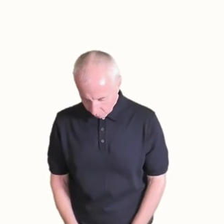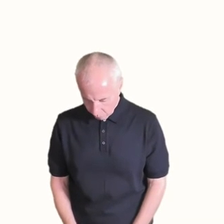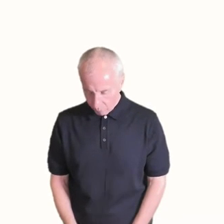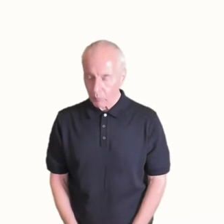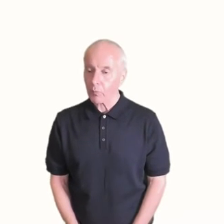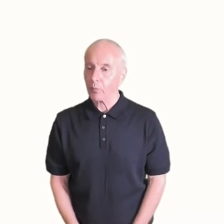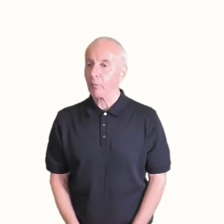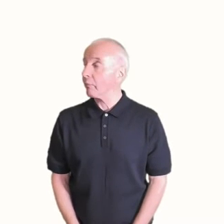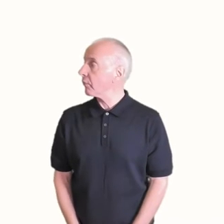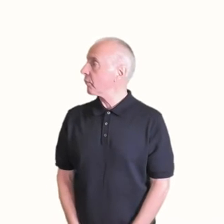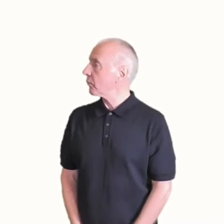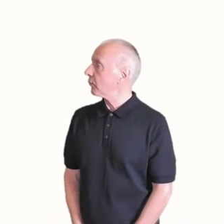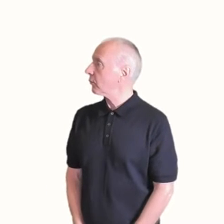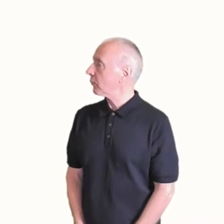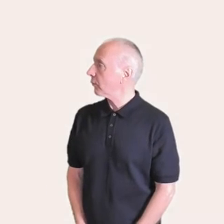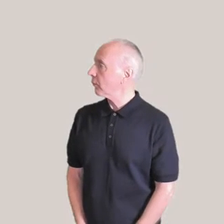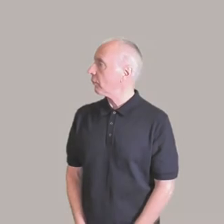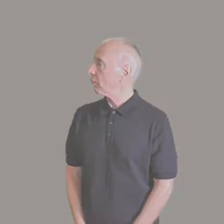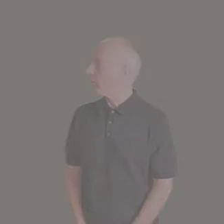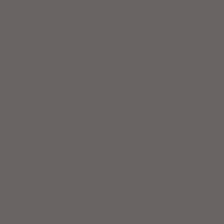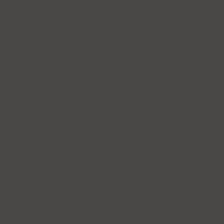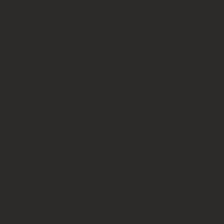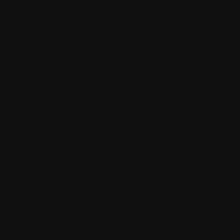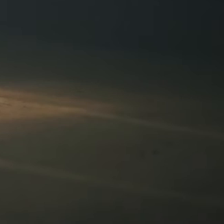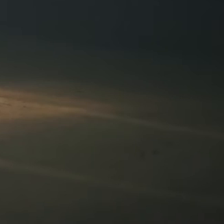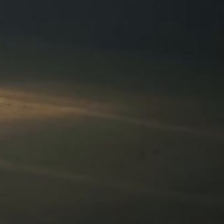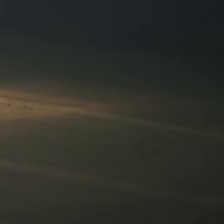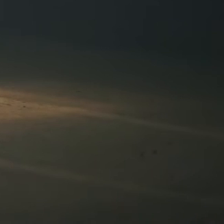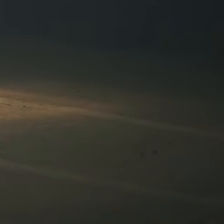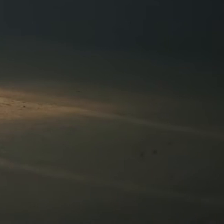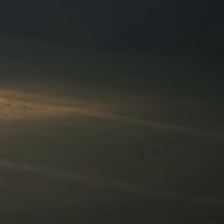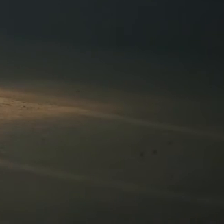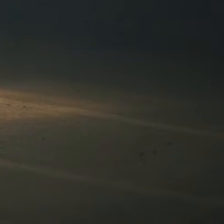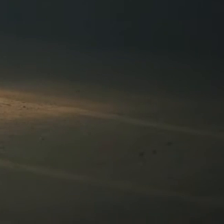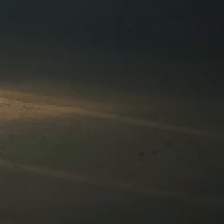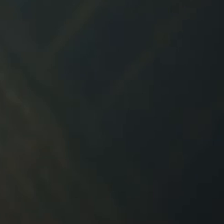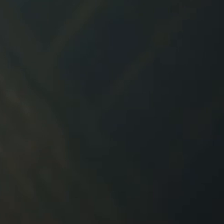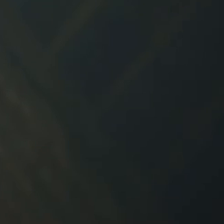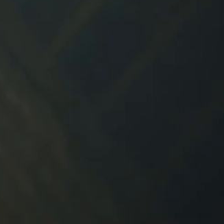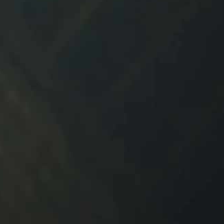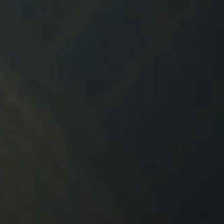Mm-hmm.